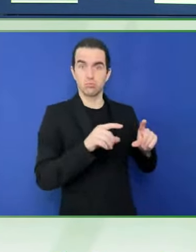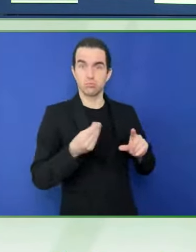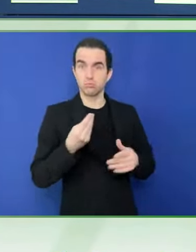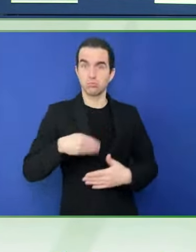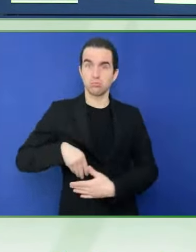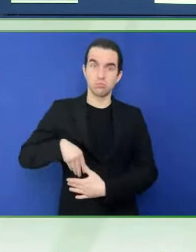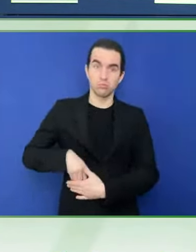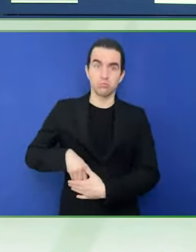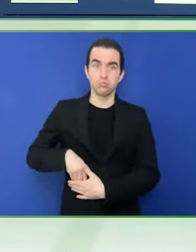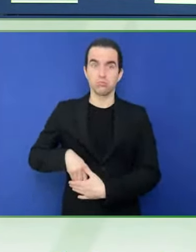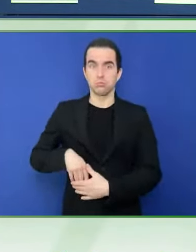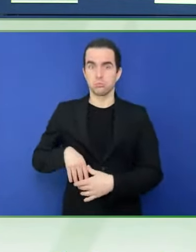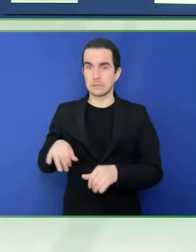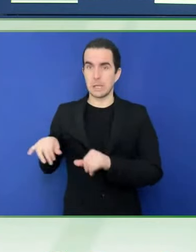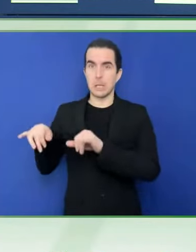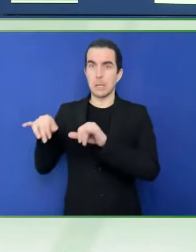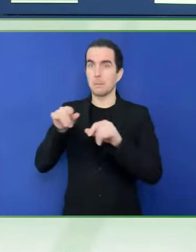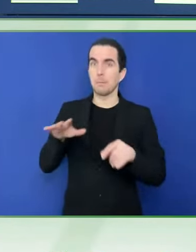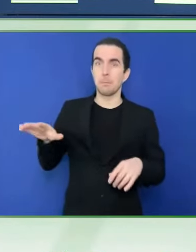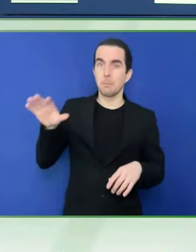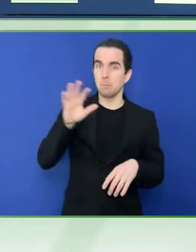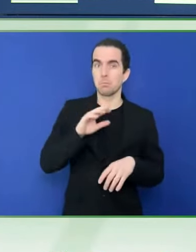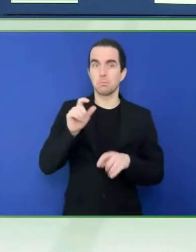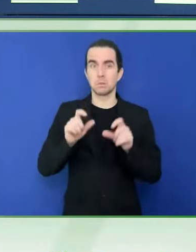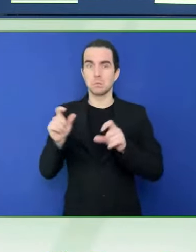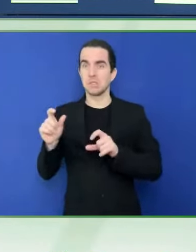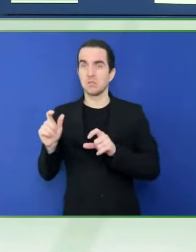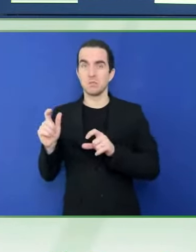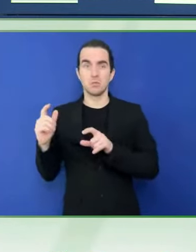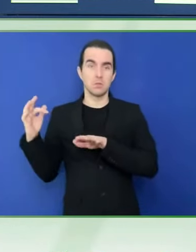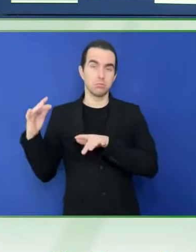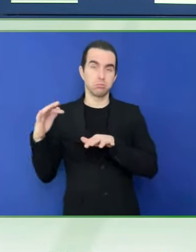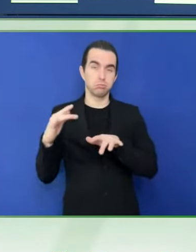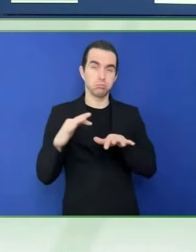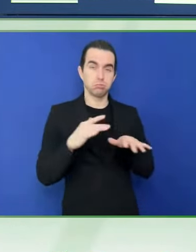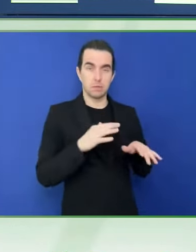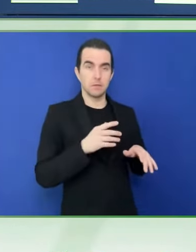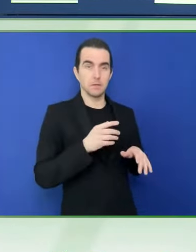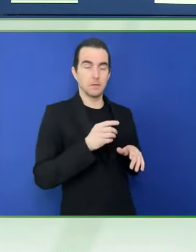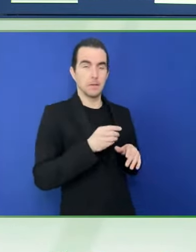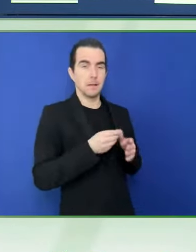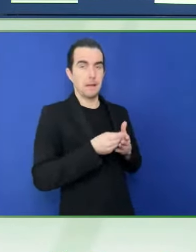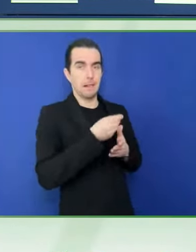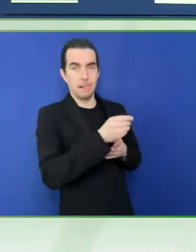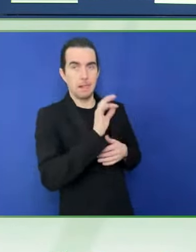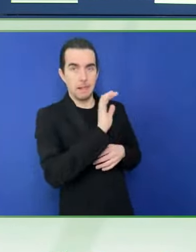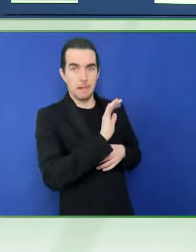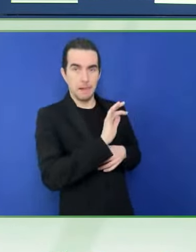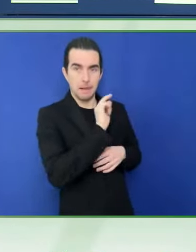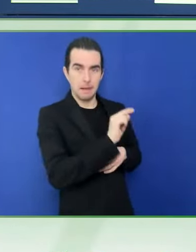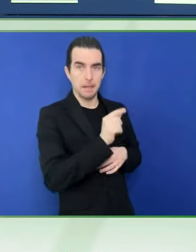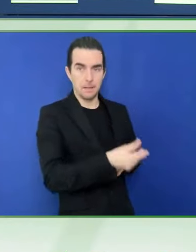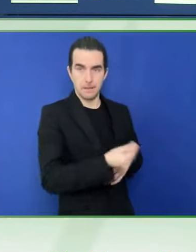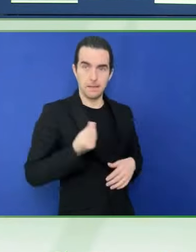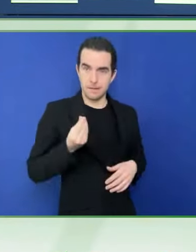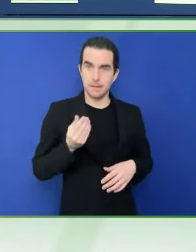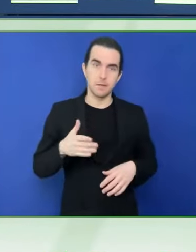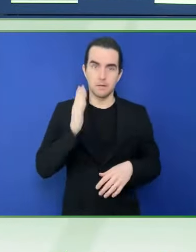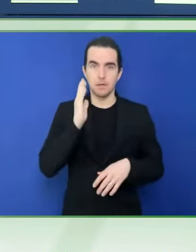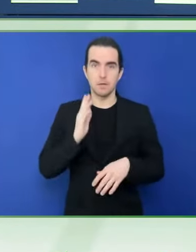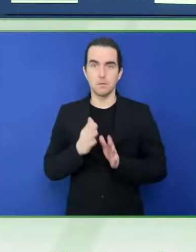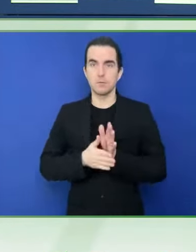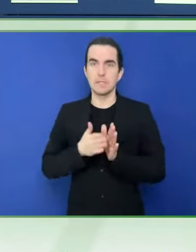That they were given since the beginning the assistance just without prior notification. We have